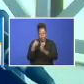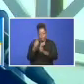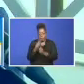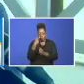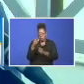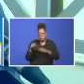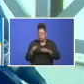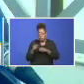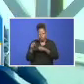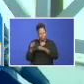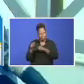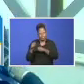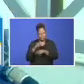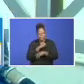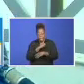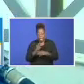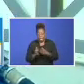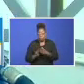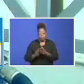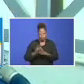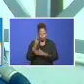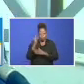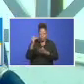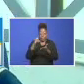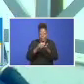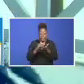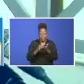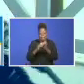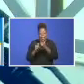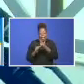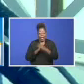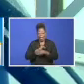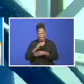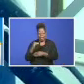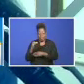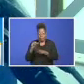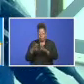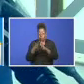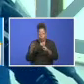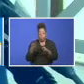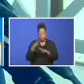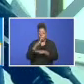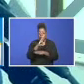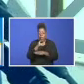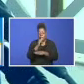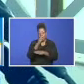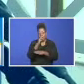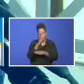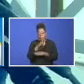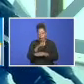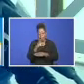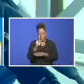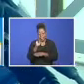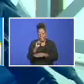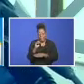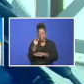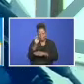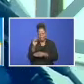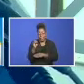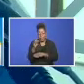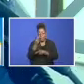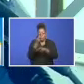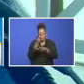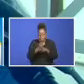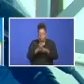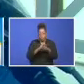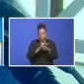bouncing back. The numbers are very robust. Atlantis was at 90% this weekend. Bahama was at 75 to 80%. And we've been keeping the